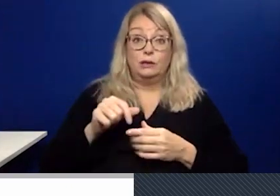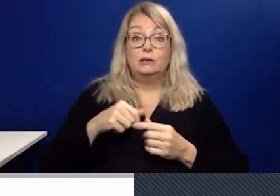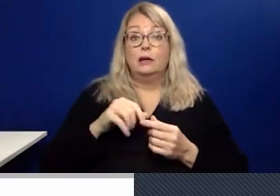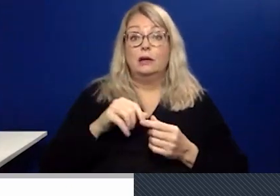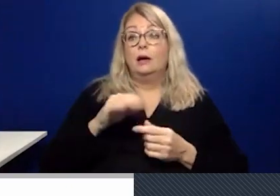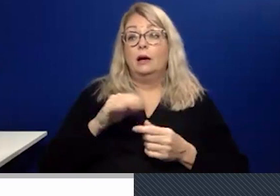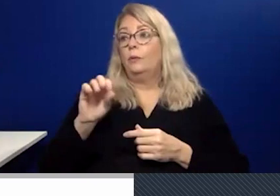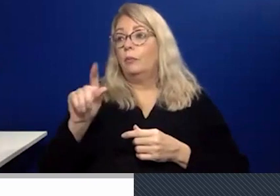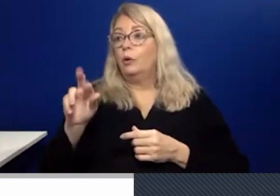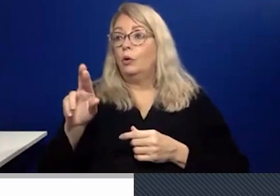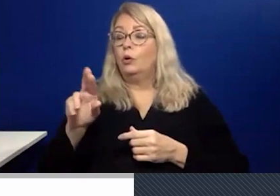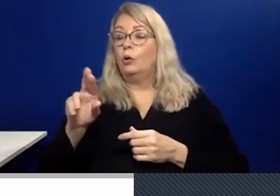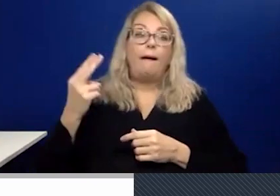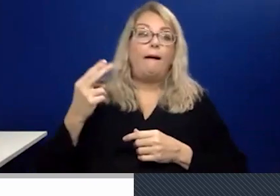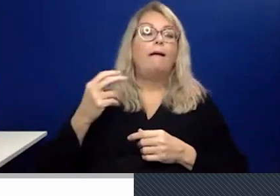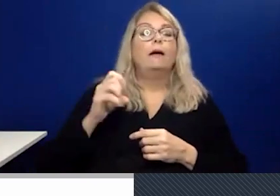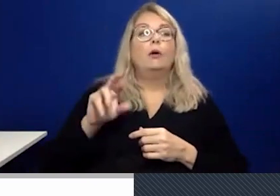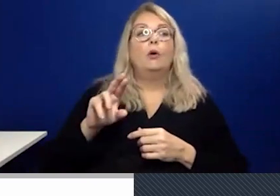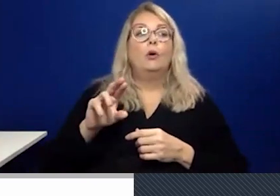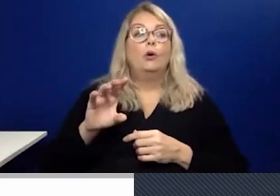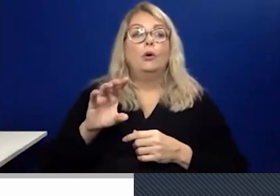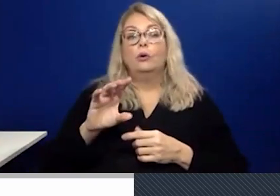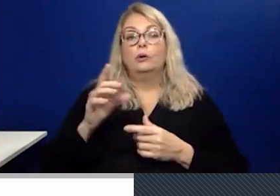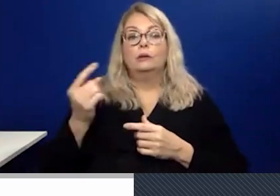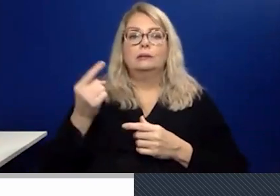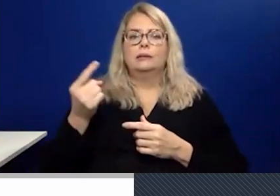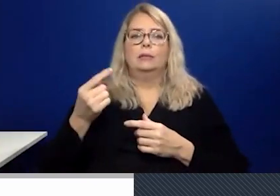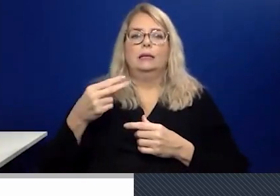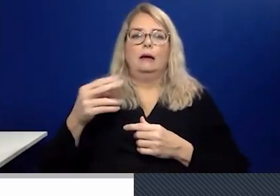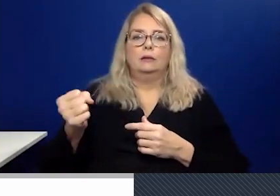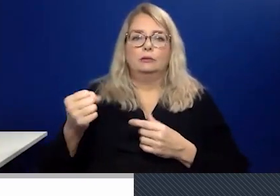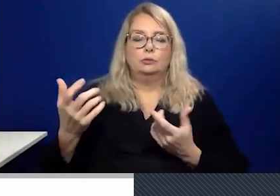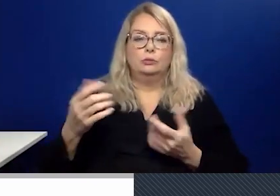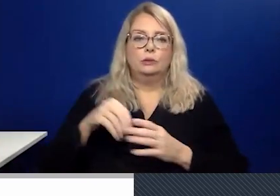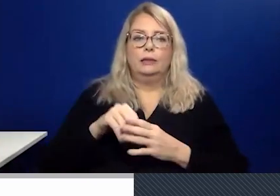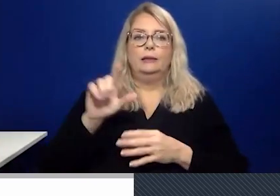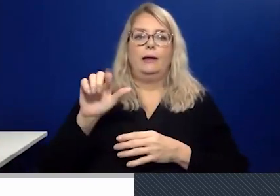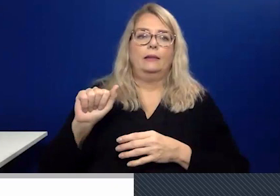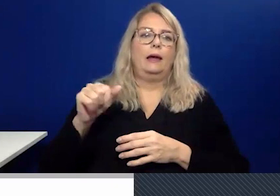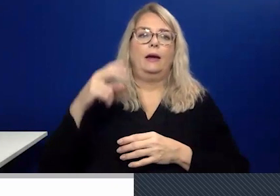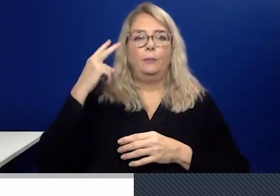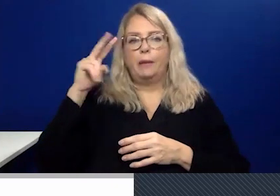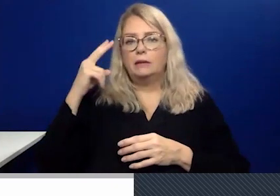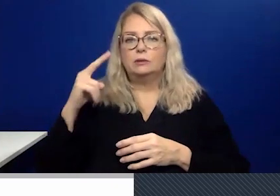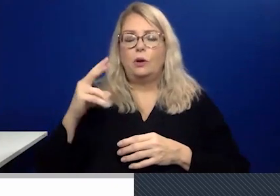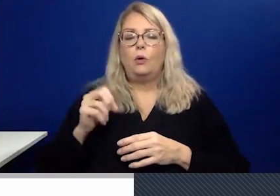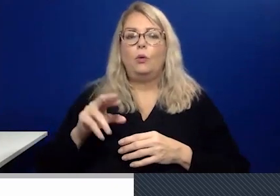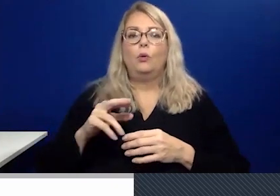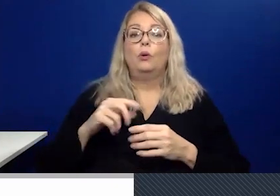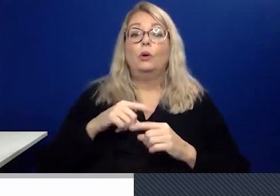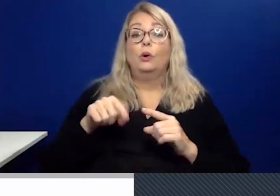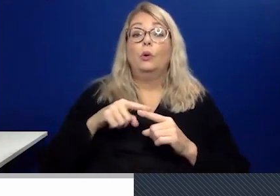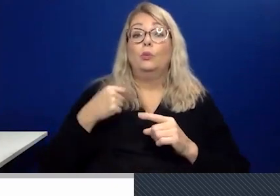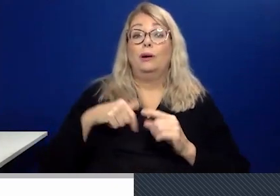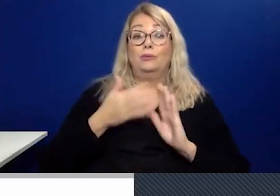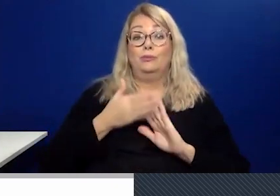to Kerman High, or I went to something high in LA or in Mexico. Or so when we run